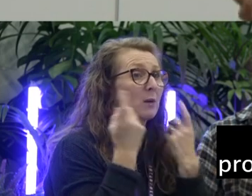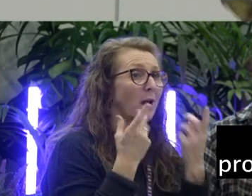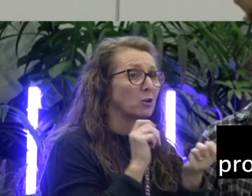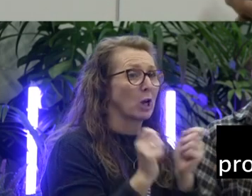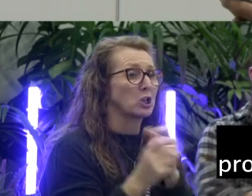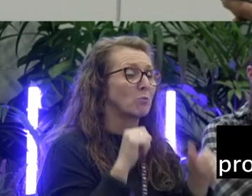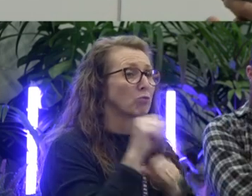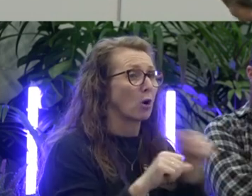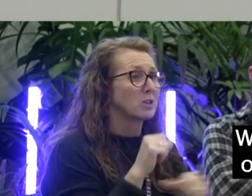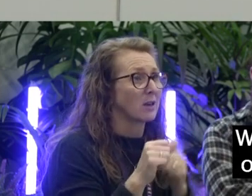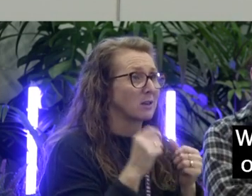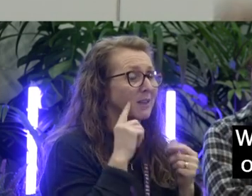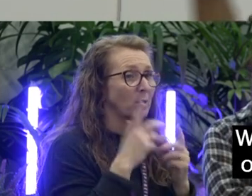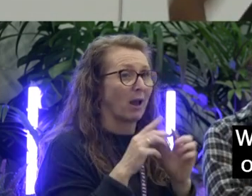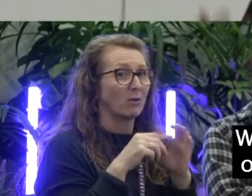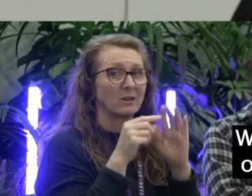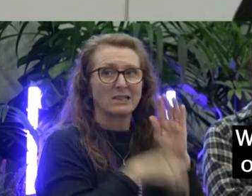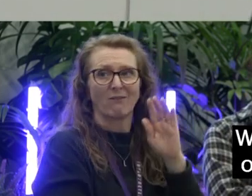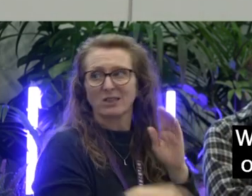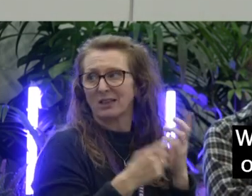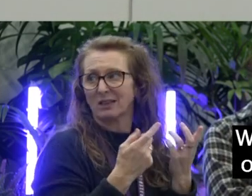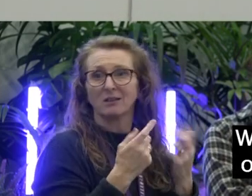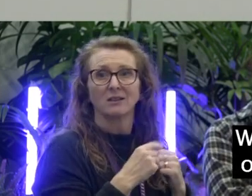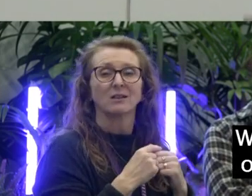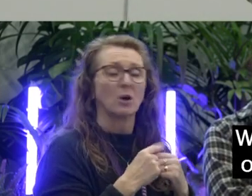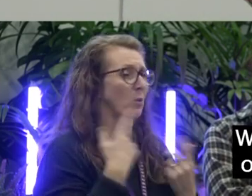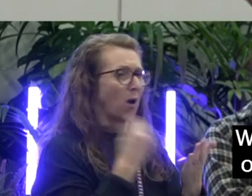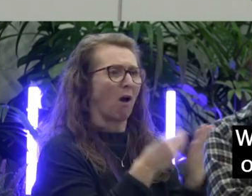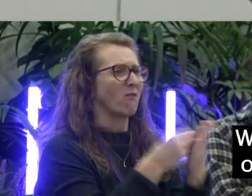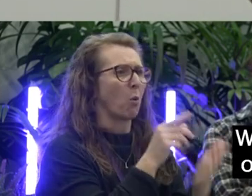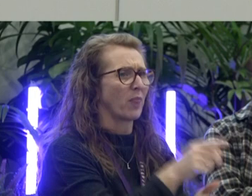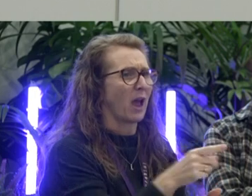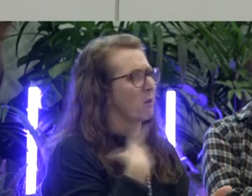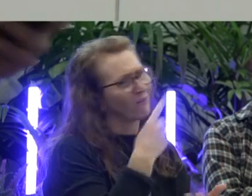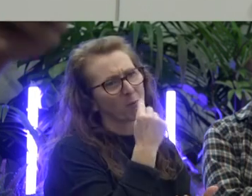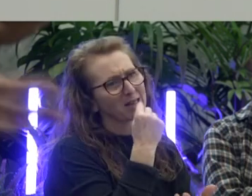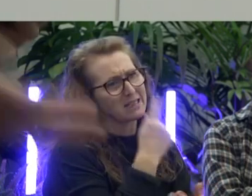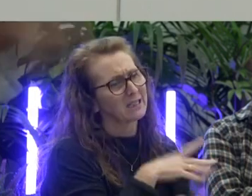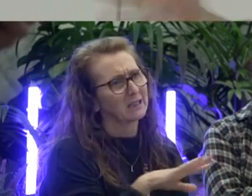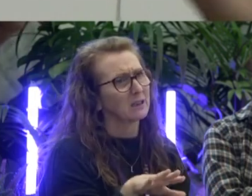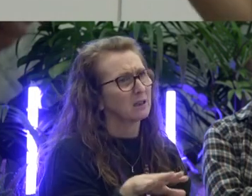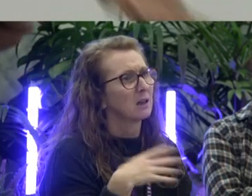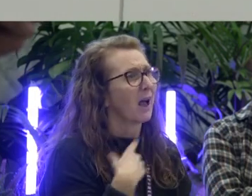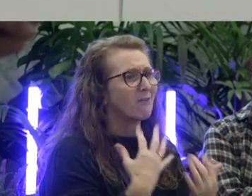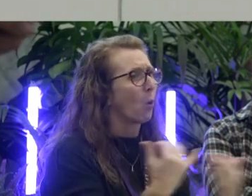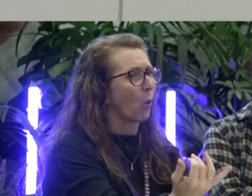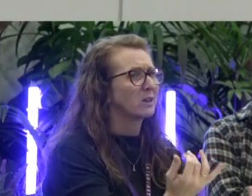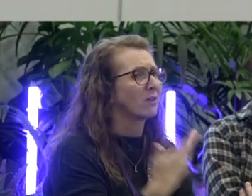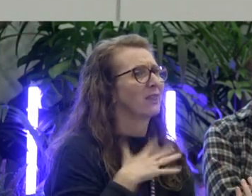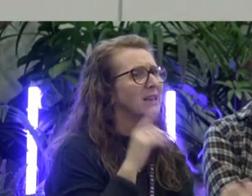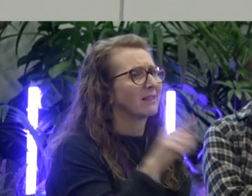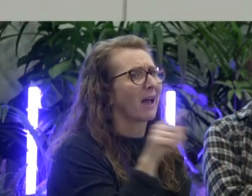conversations focus on deficit. We talk about, oh, we can't afford that, or we don't have the capacity for this, or we don't have the audience that has those